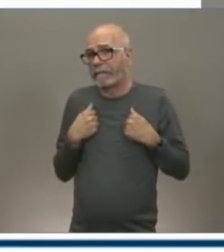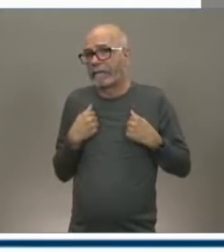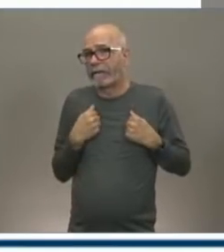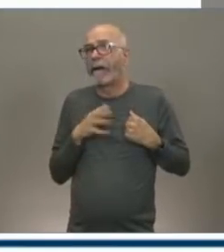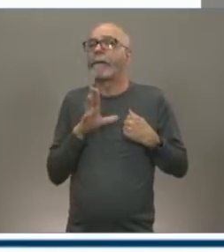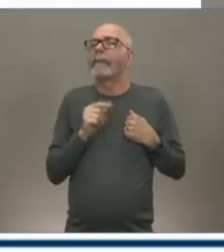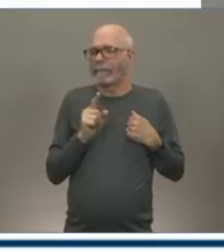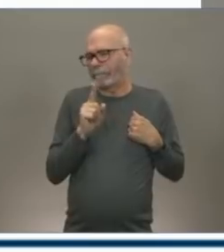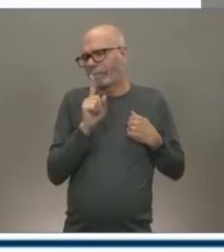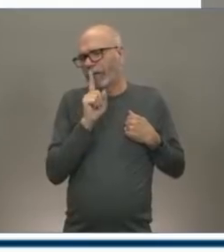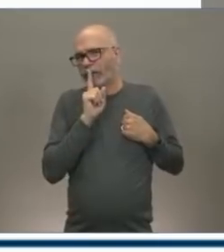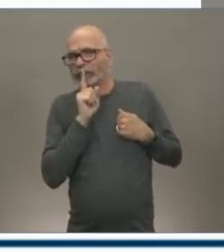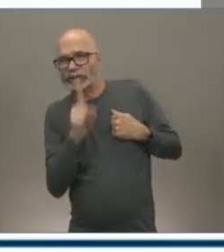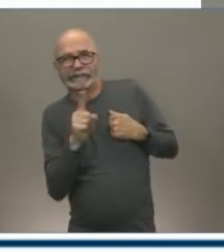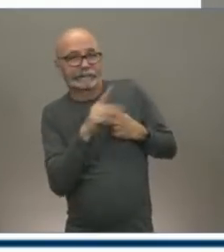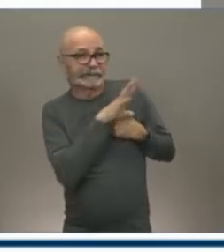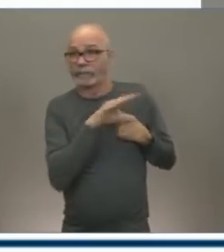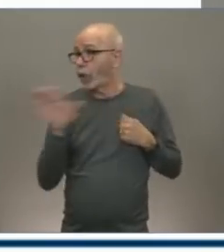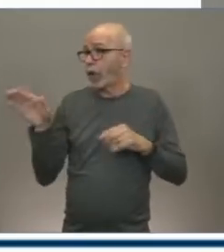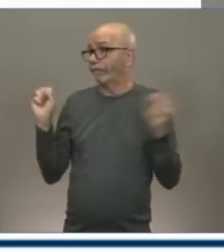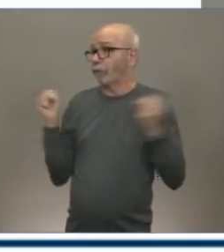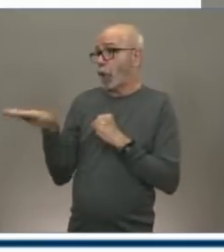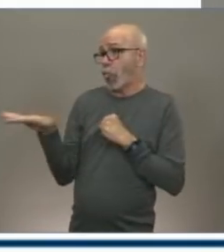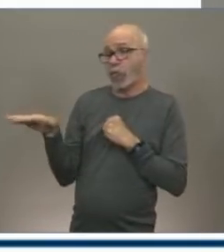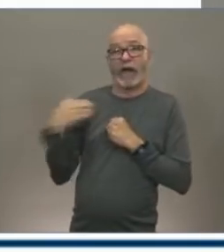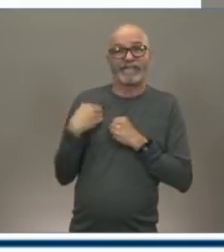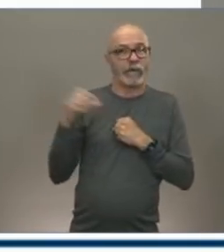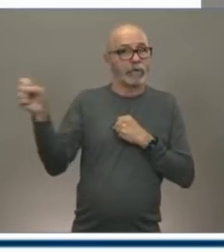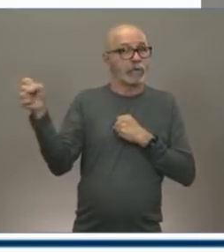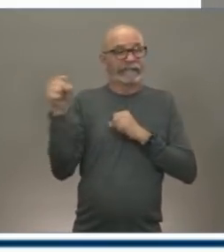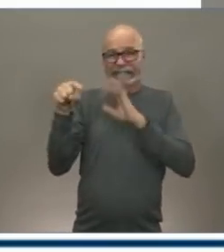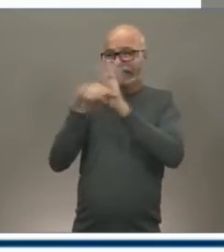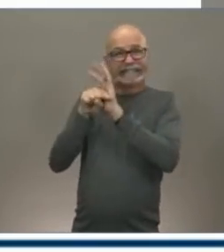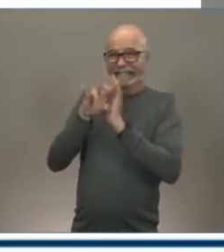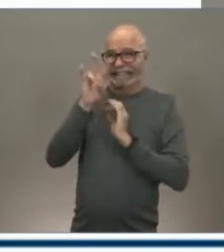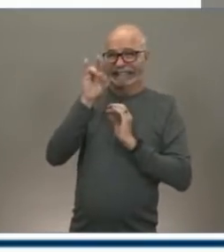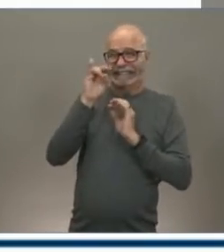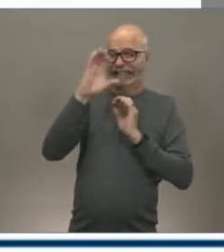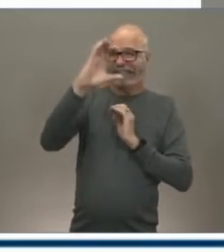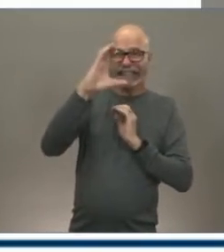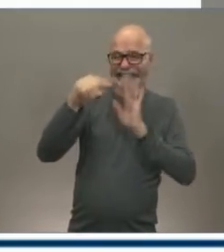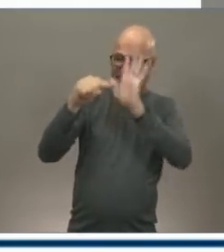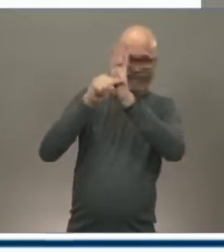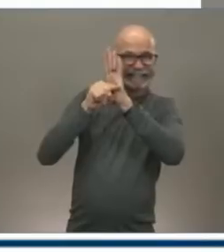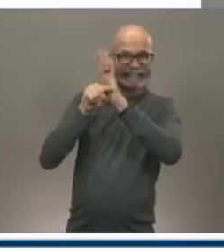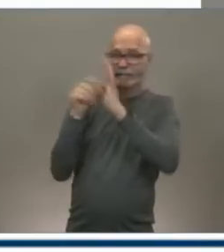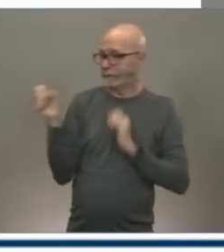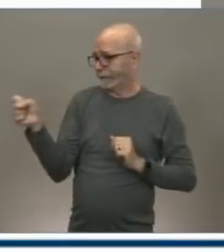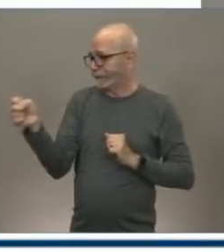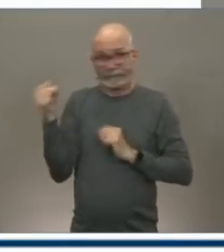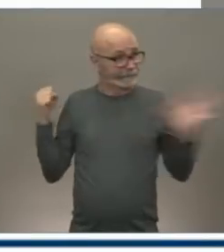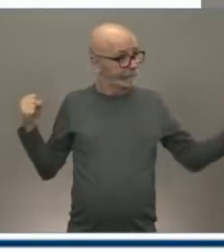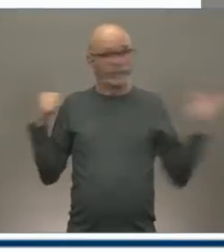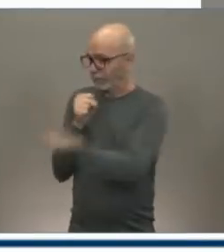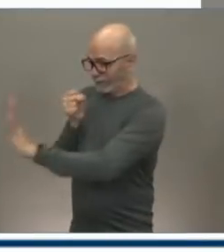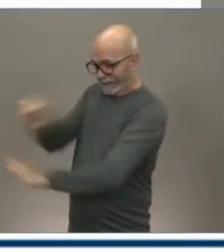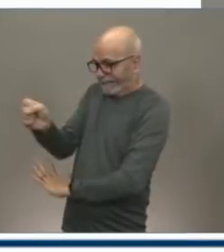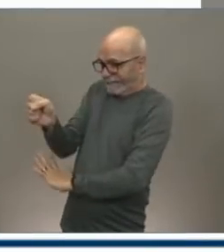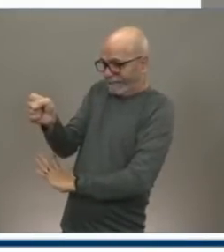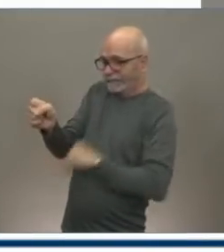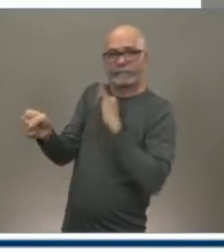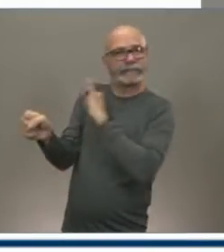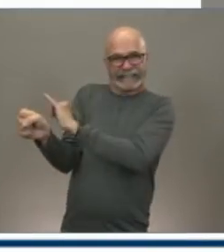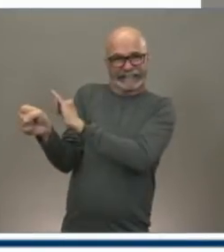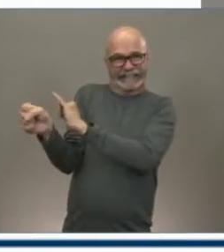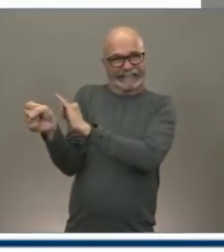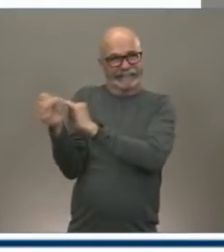has to be kept at -70 works before we actually put vaccine into that system. And all of this is to make sure that when